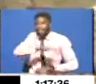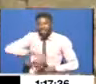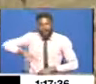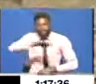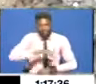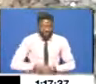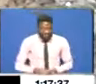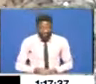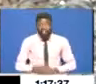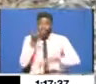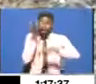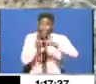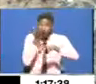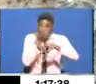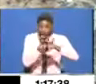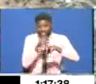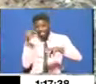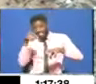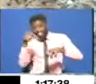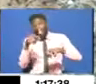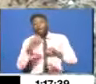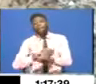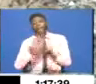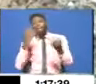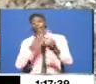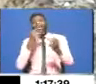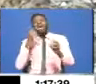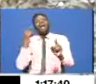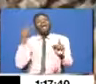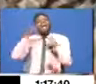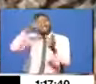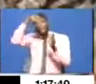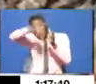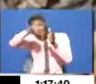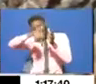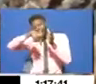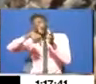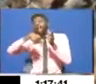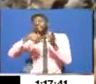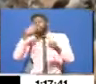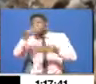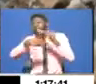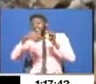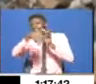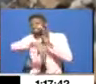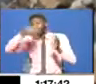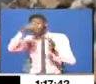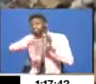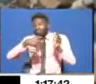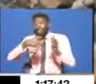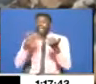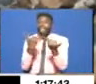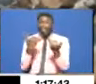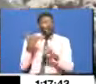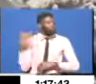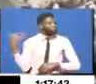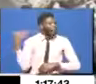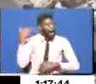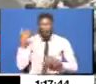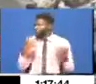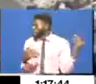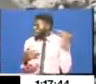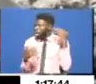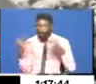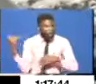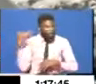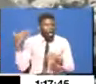with explosives in order to extract material for processing gives rise to noise and air pollution, damaging the biodiversity